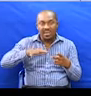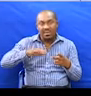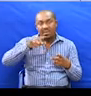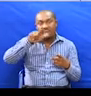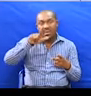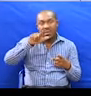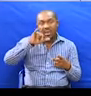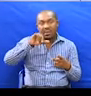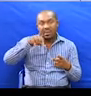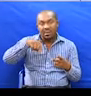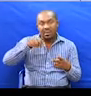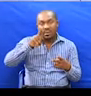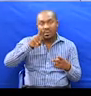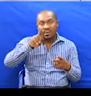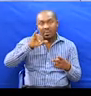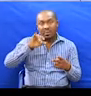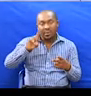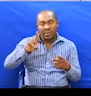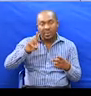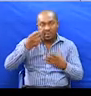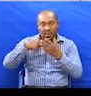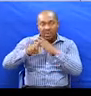at room temperature.